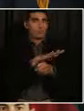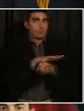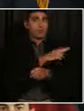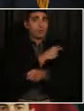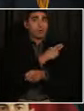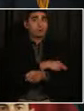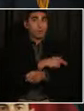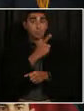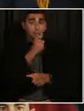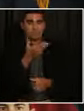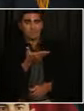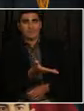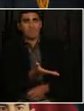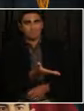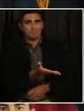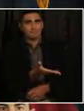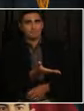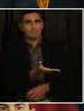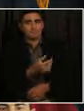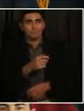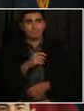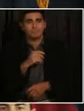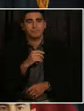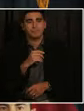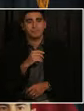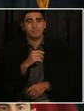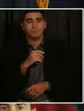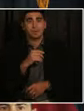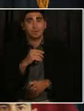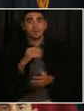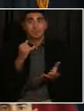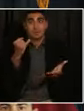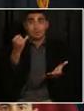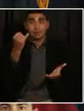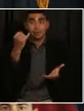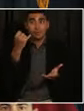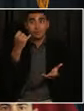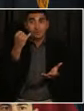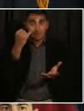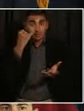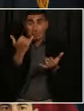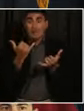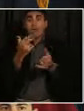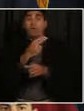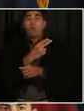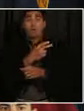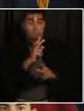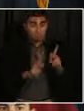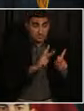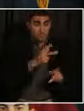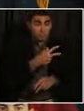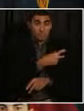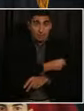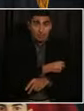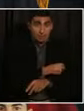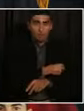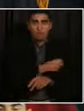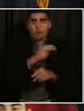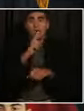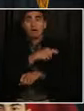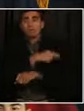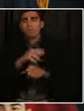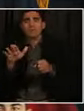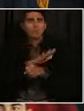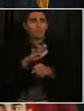would not have any type of crisis in the hospitals with regard to capacity